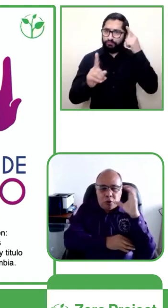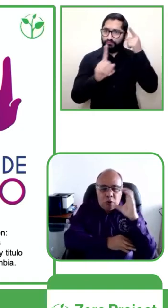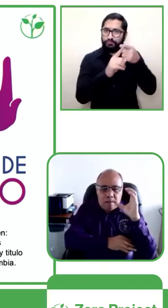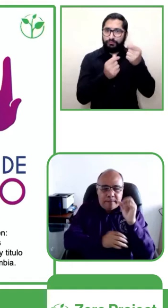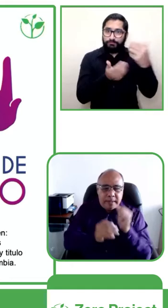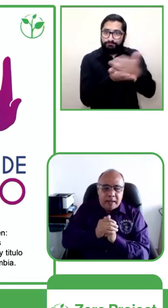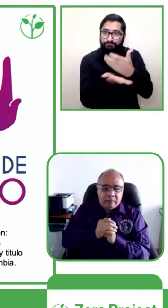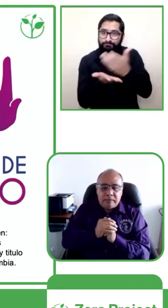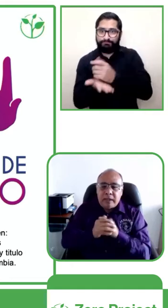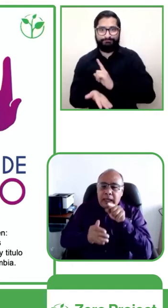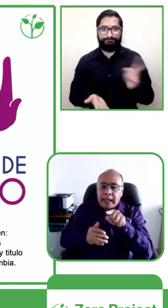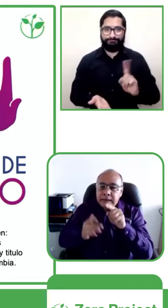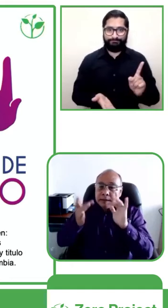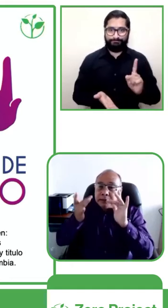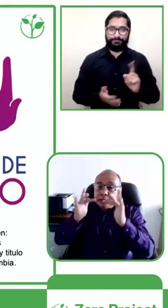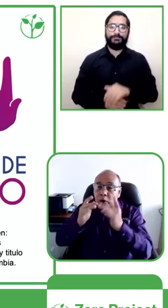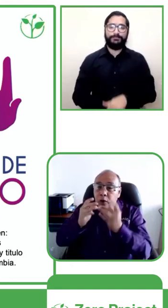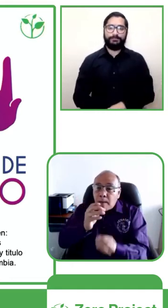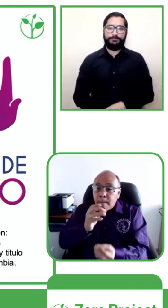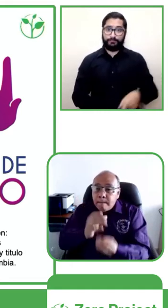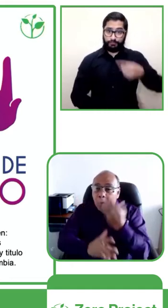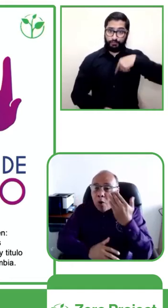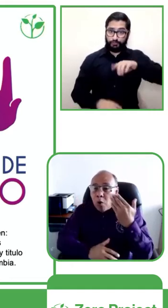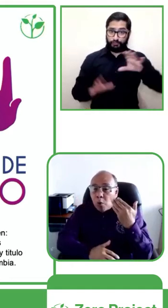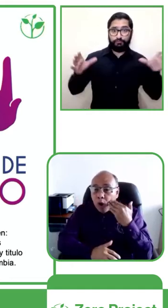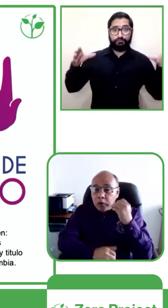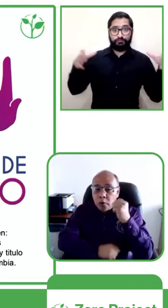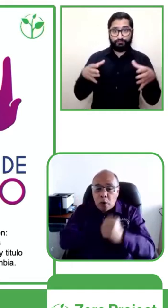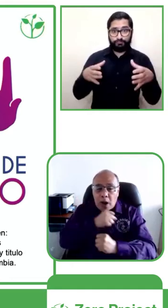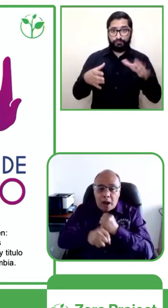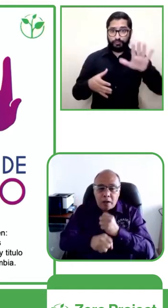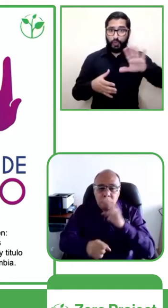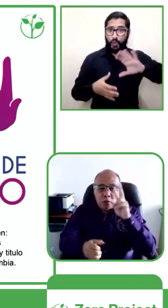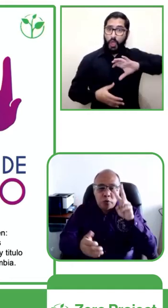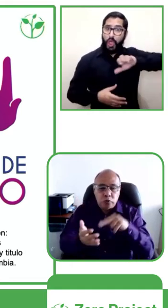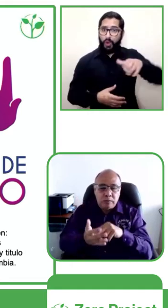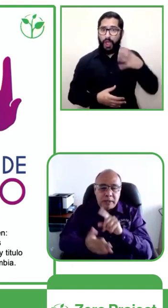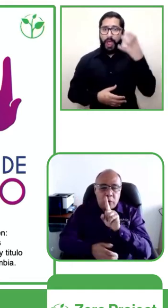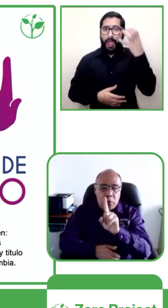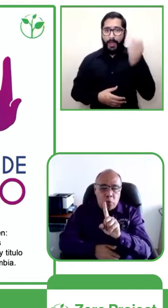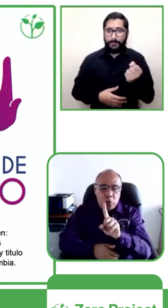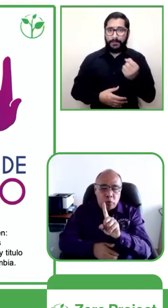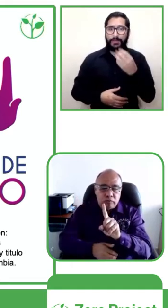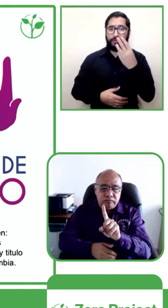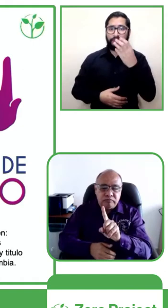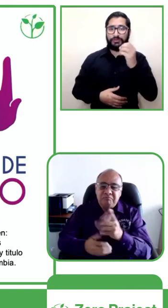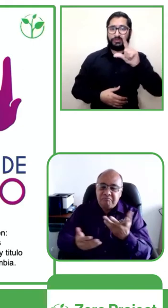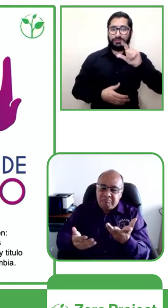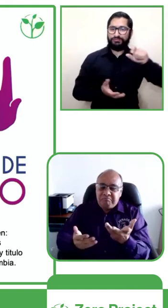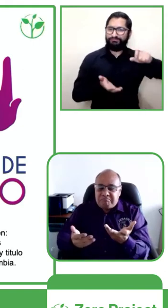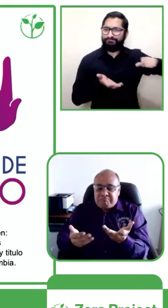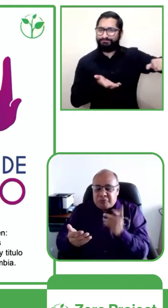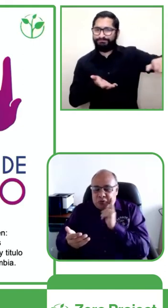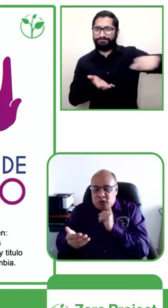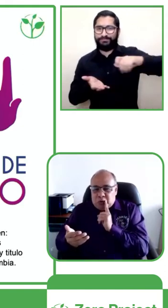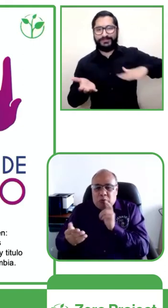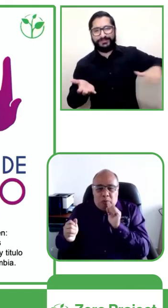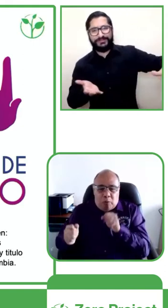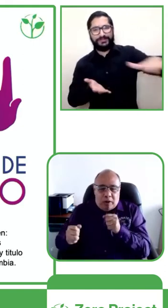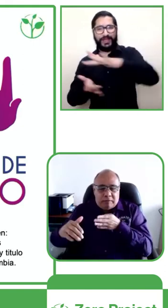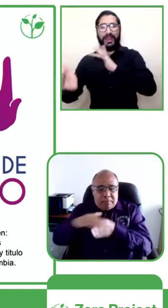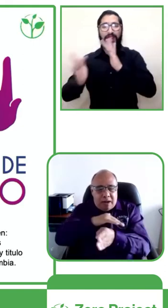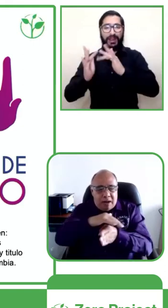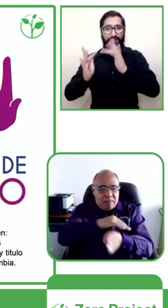and nationwide we have 37 federal associations, and Centro de Relevo began in